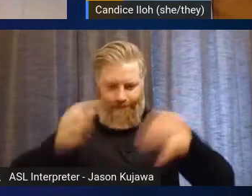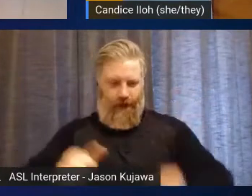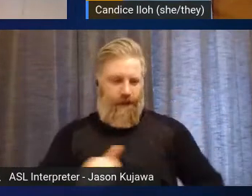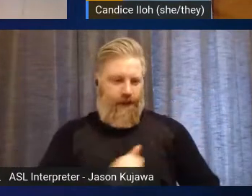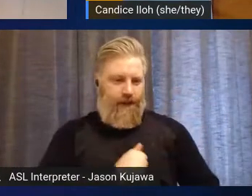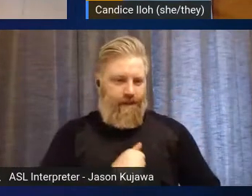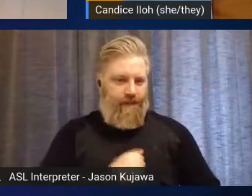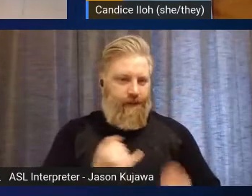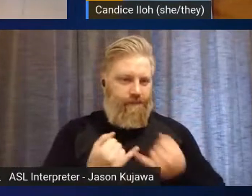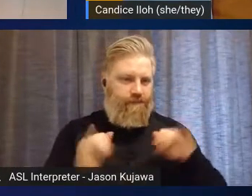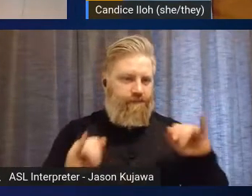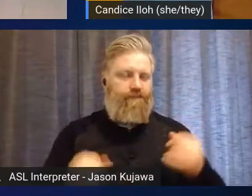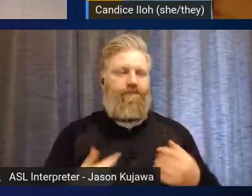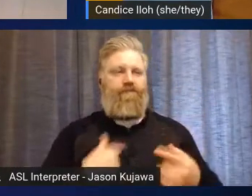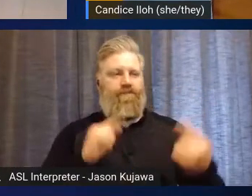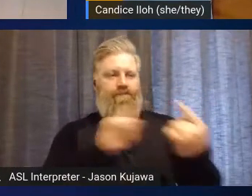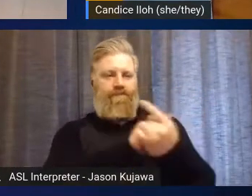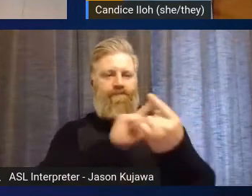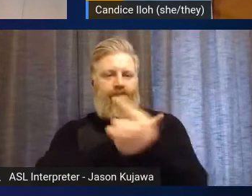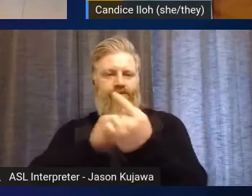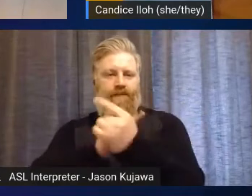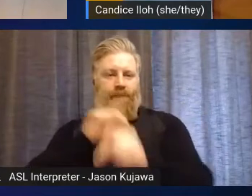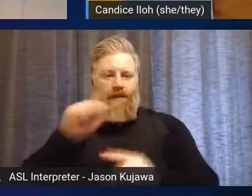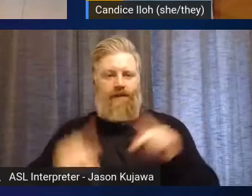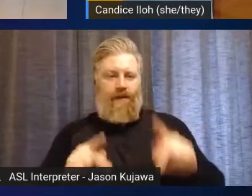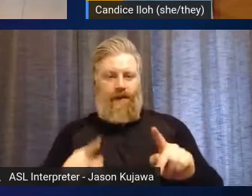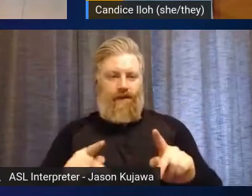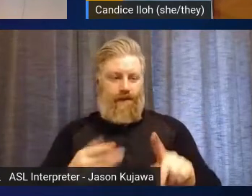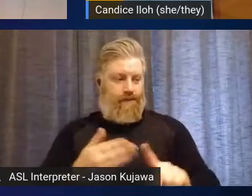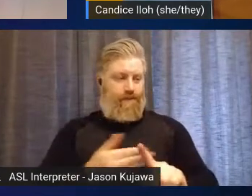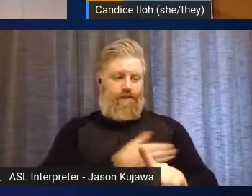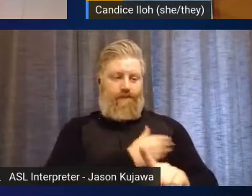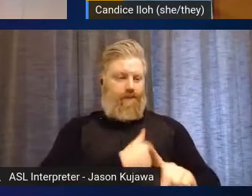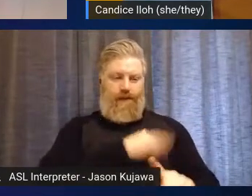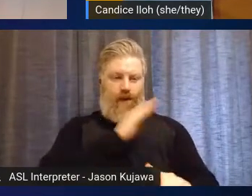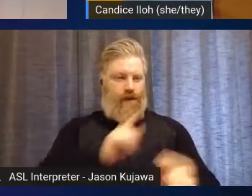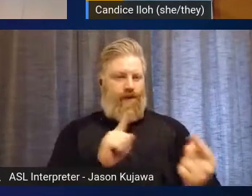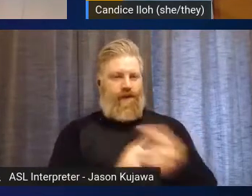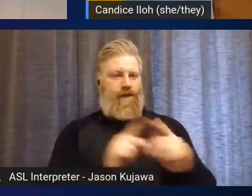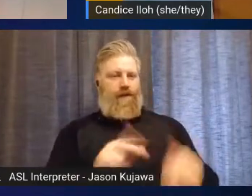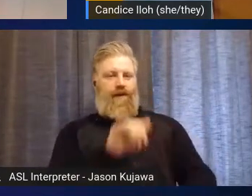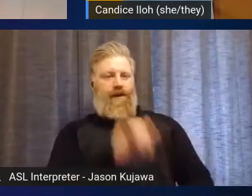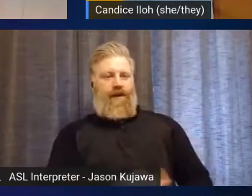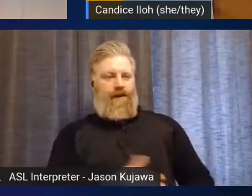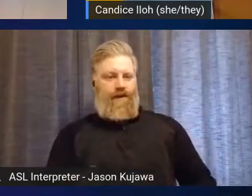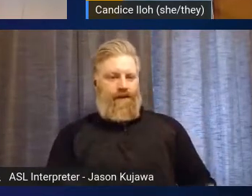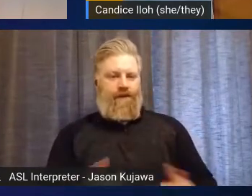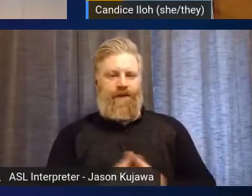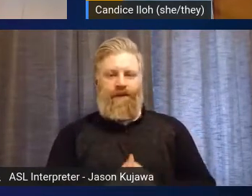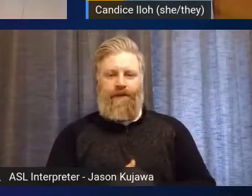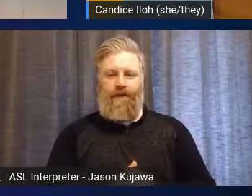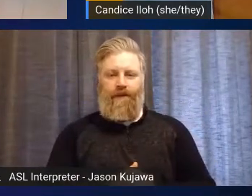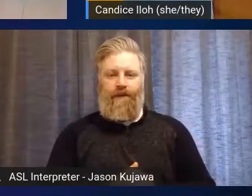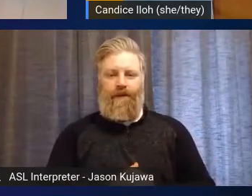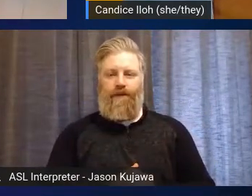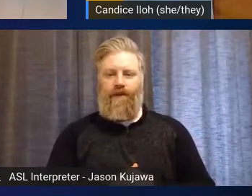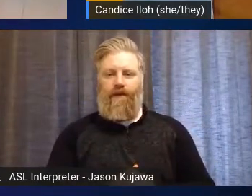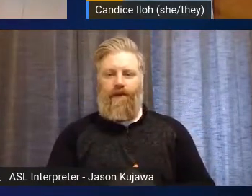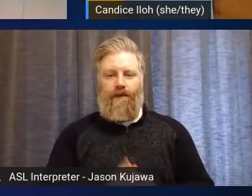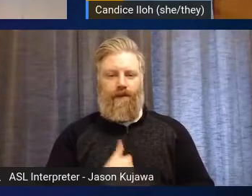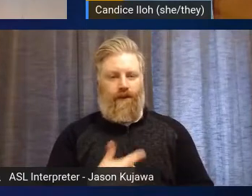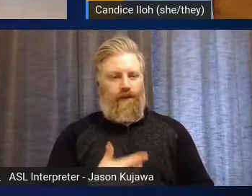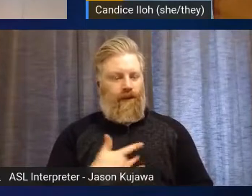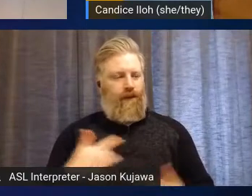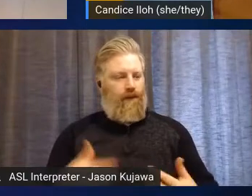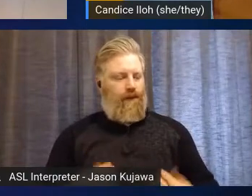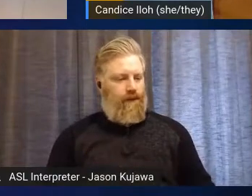and meet all these people that I otherwise would have never come across. And I was inspired to just write